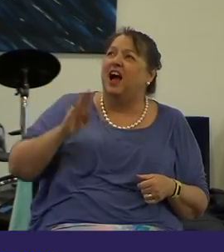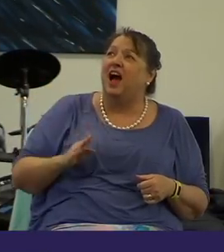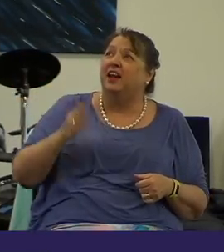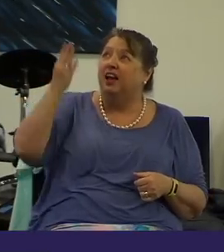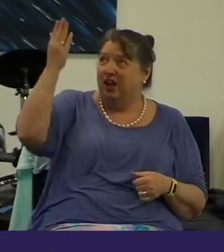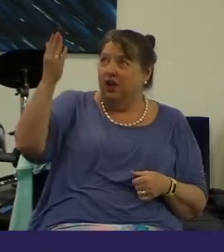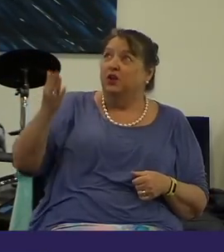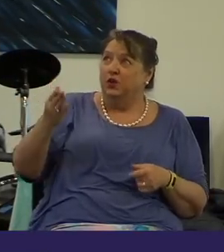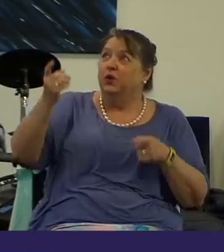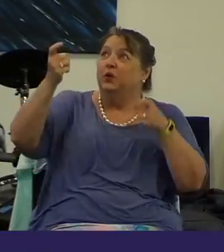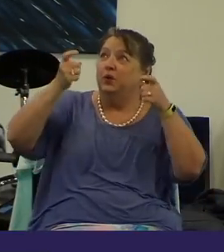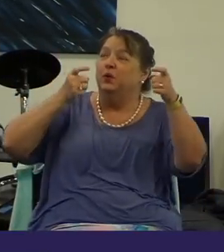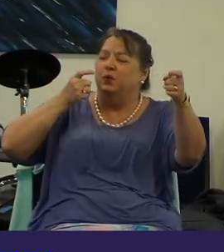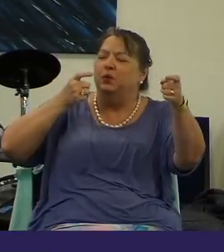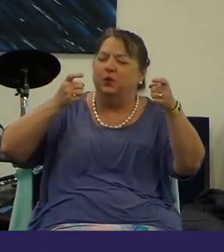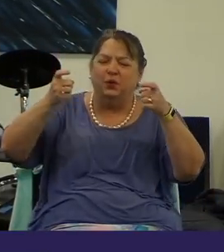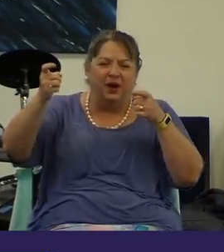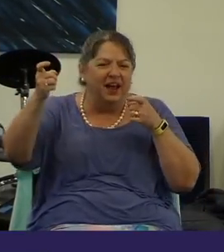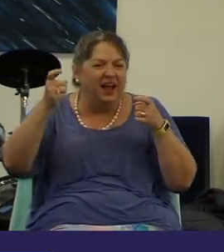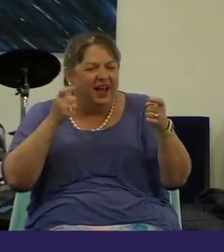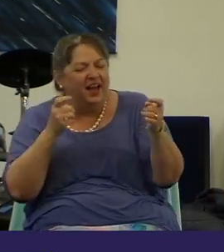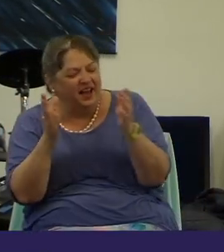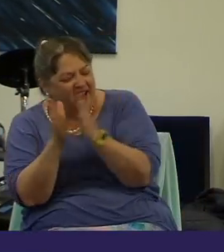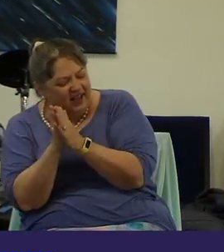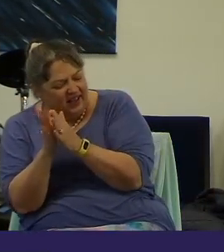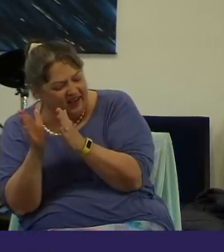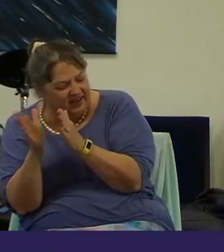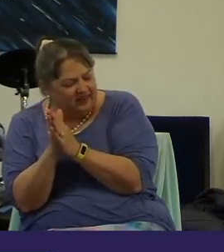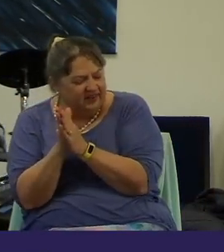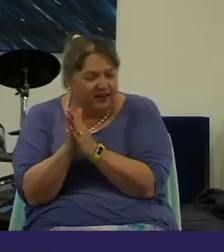forever, God, you reign.